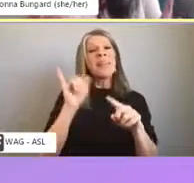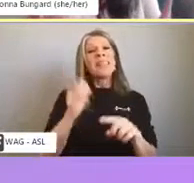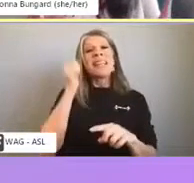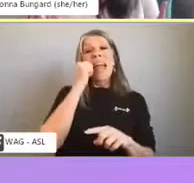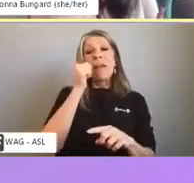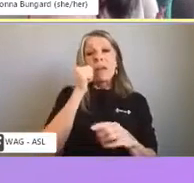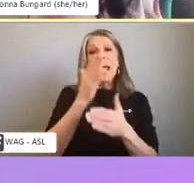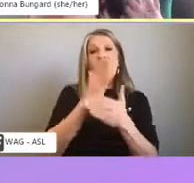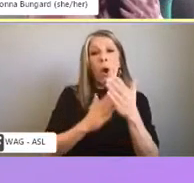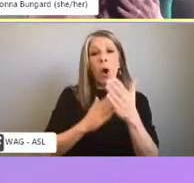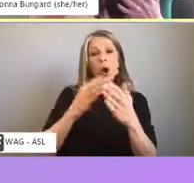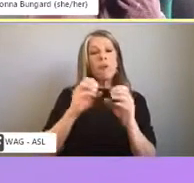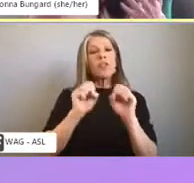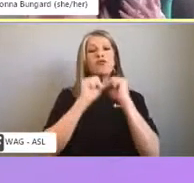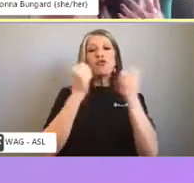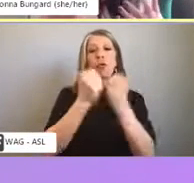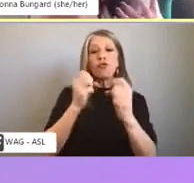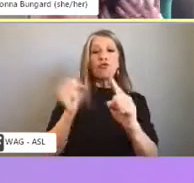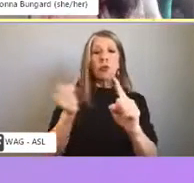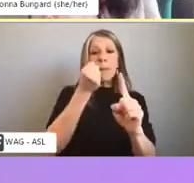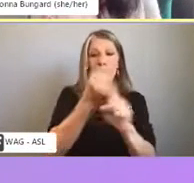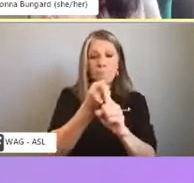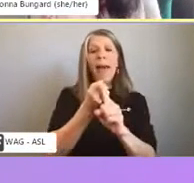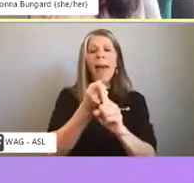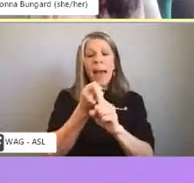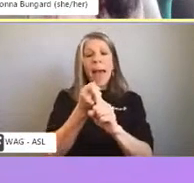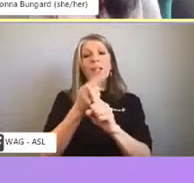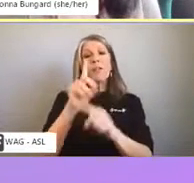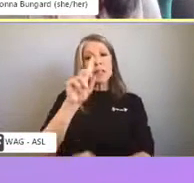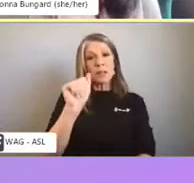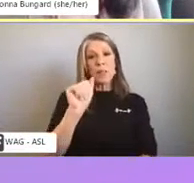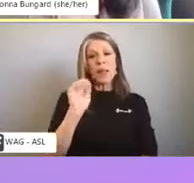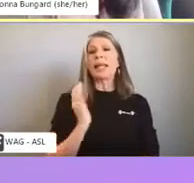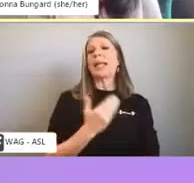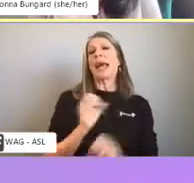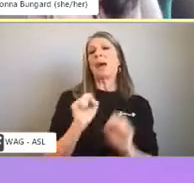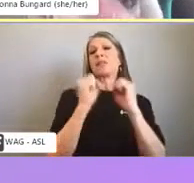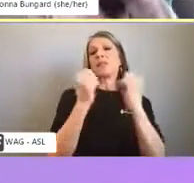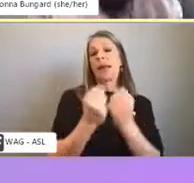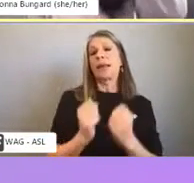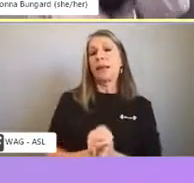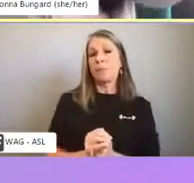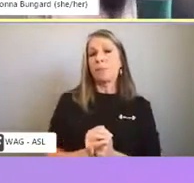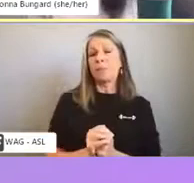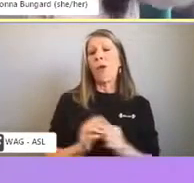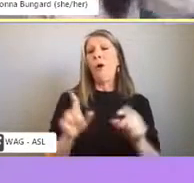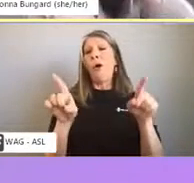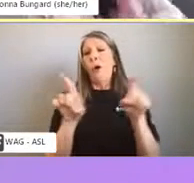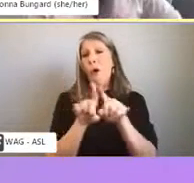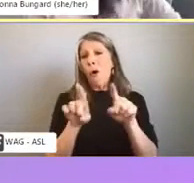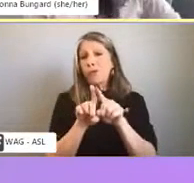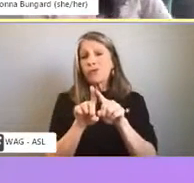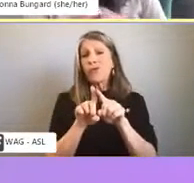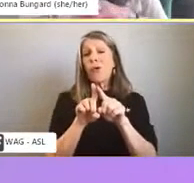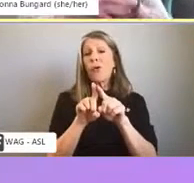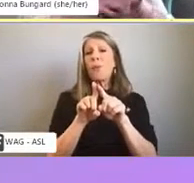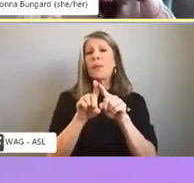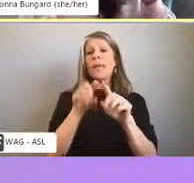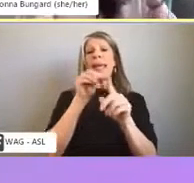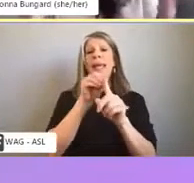social impact of disability in our society. On top of having exposure